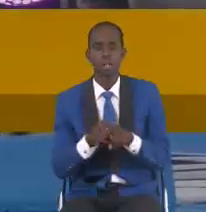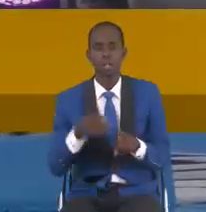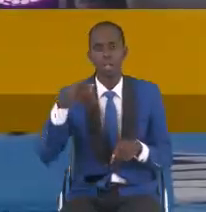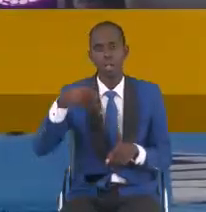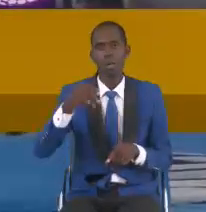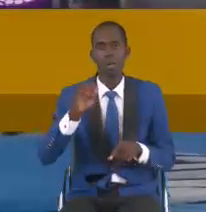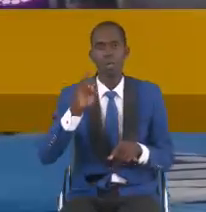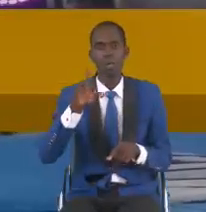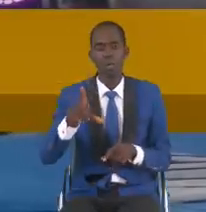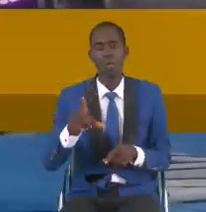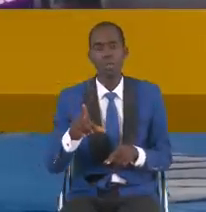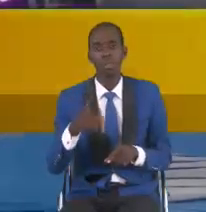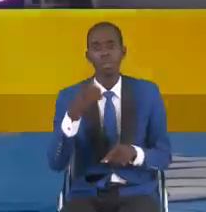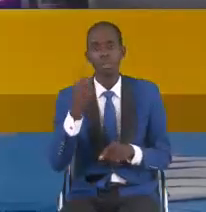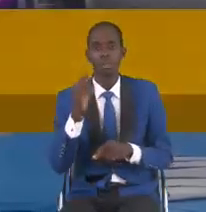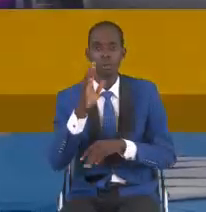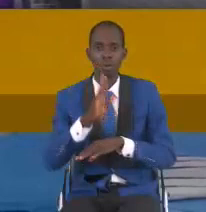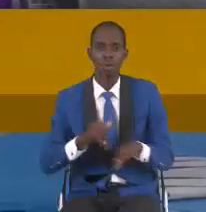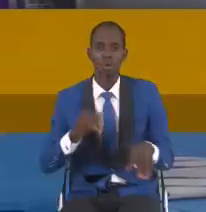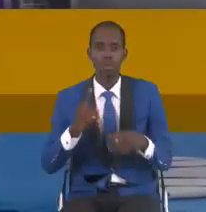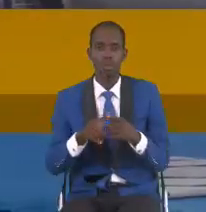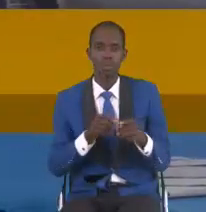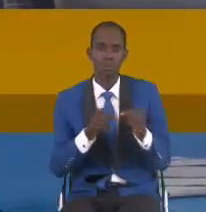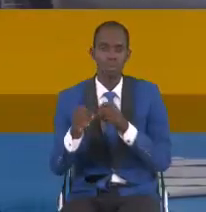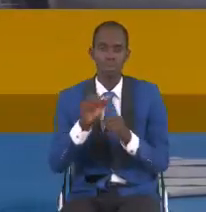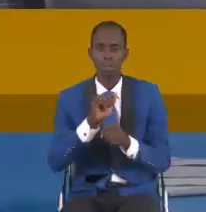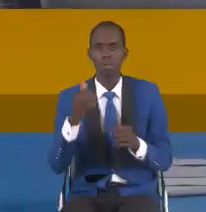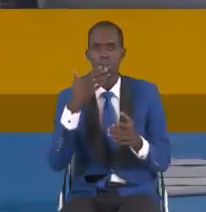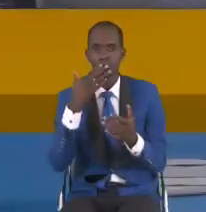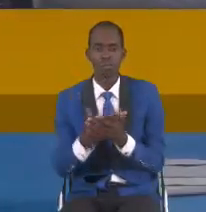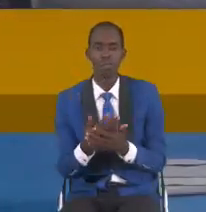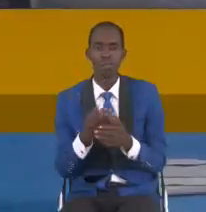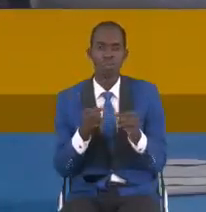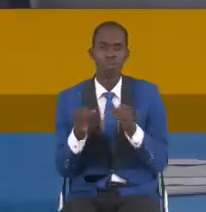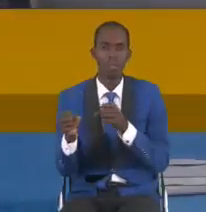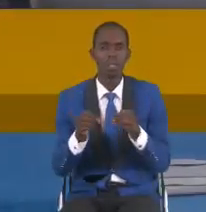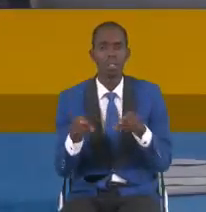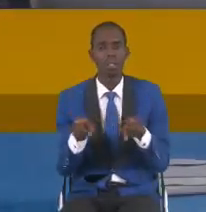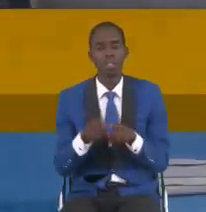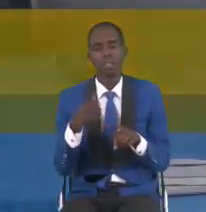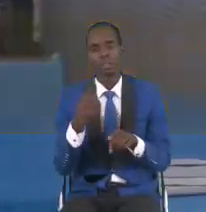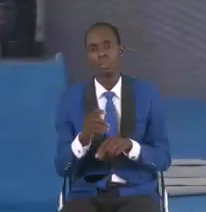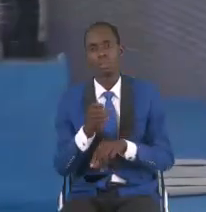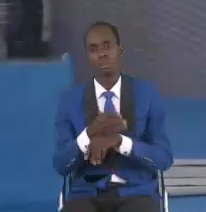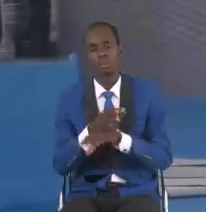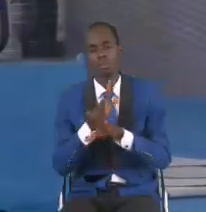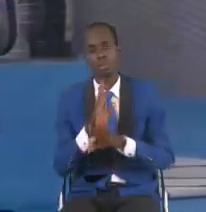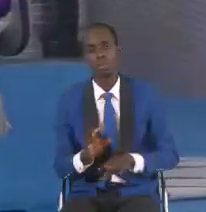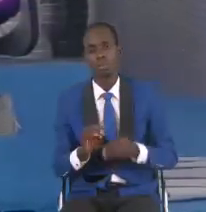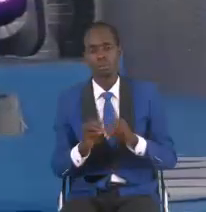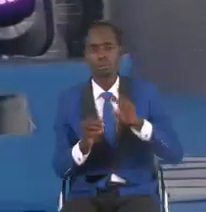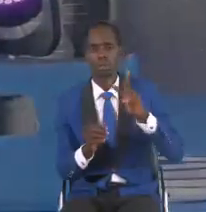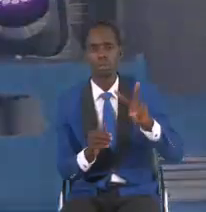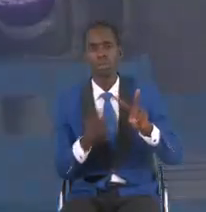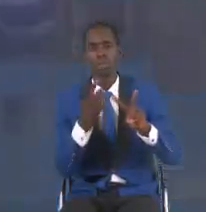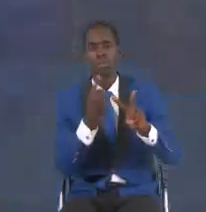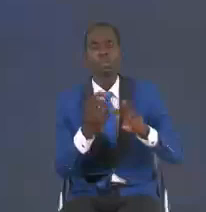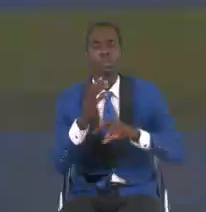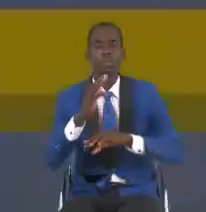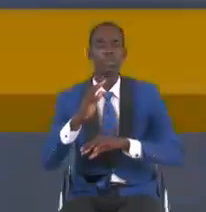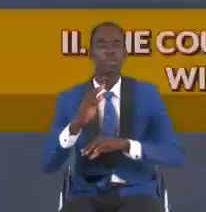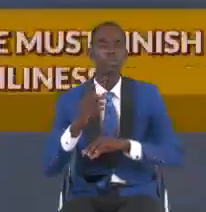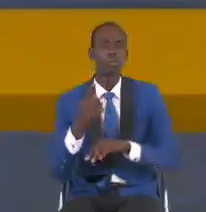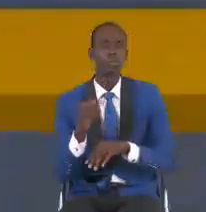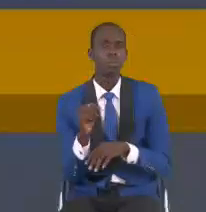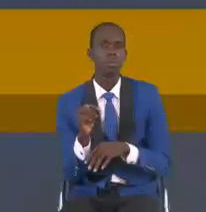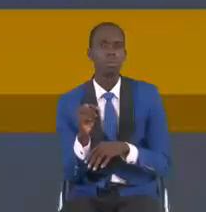The call to fight a good fight like the mentor. Number two, the course